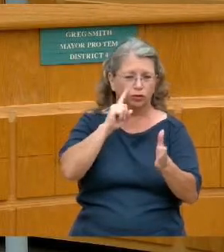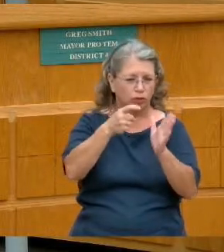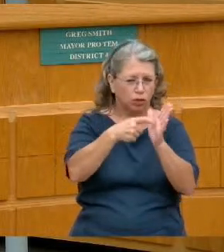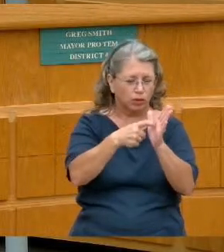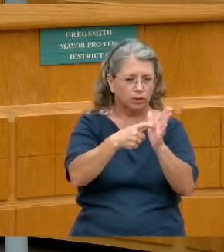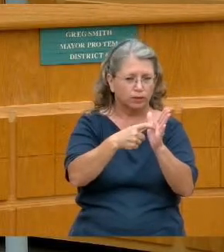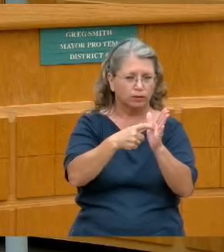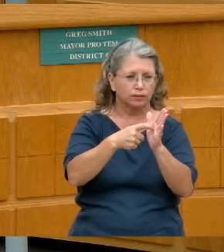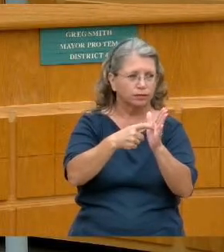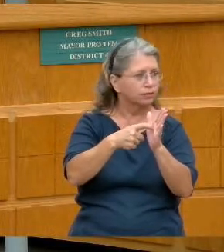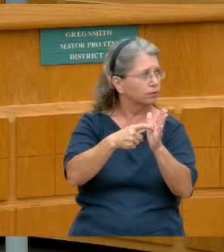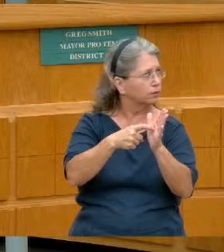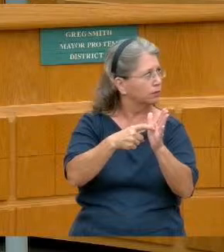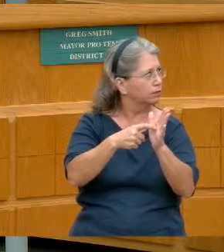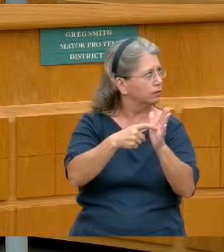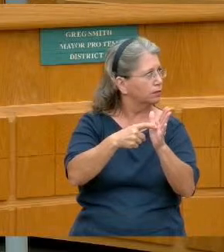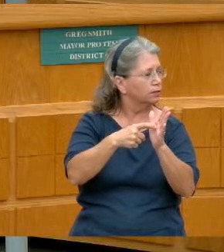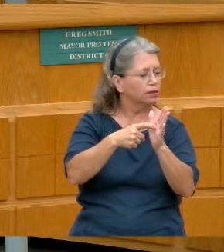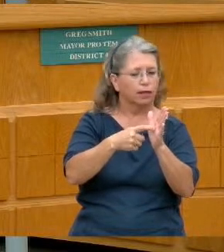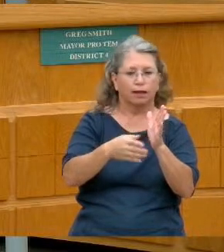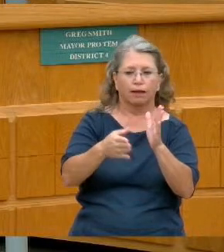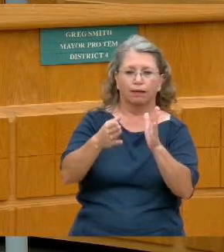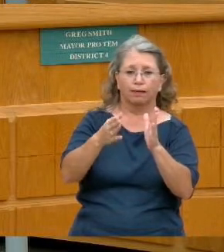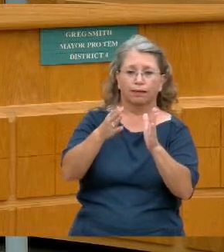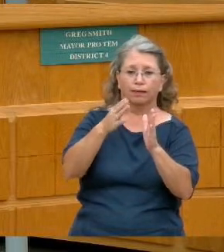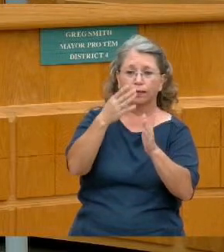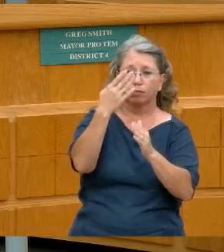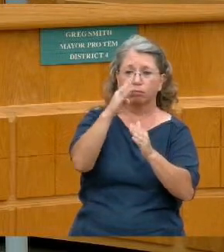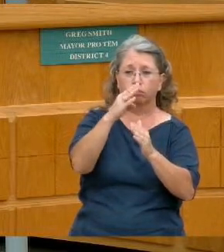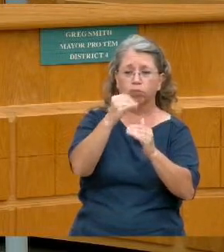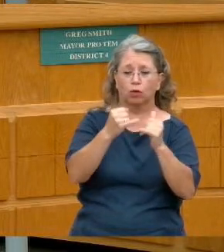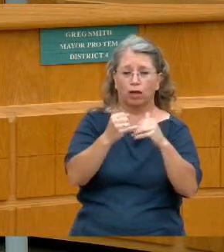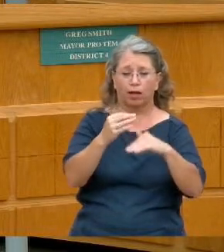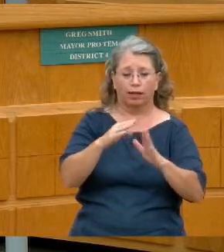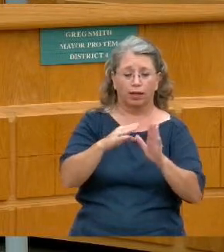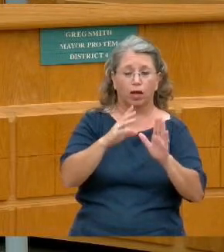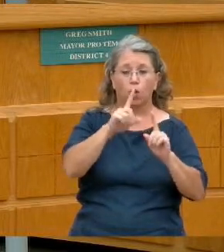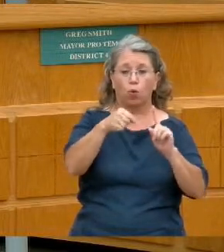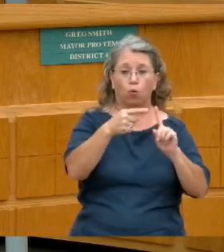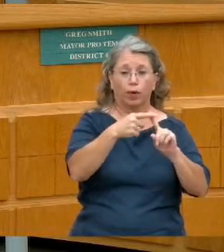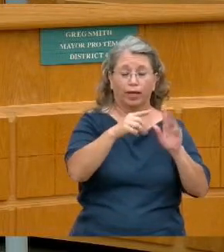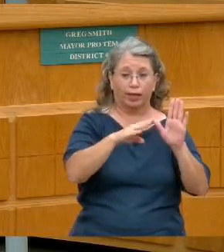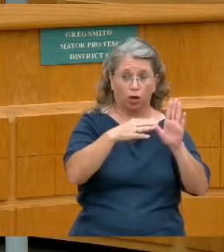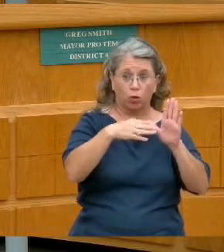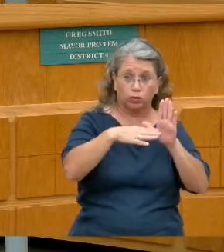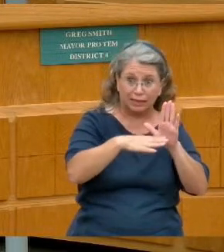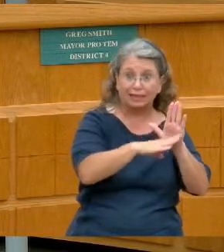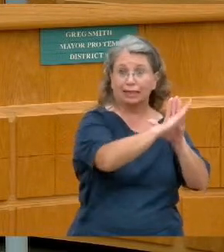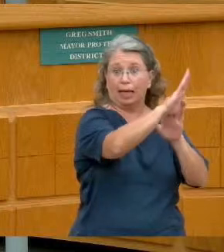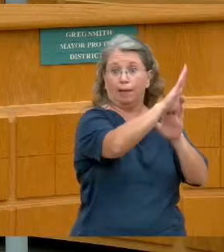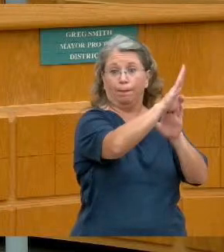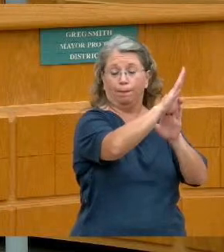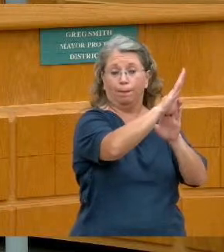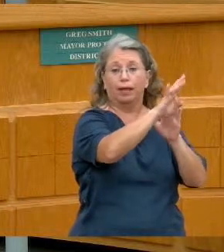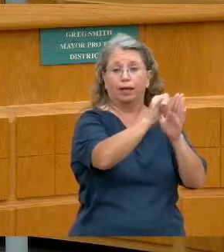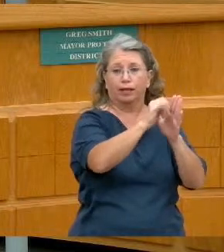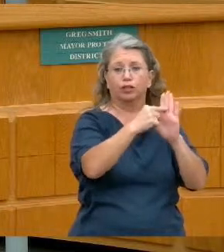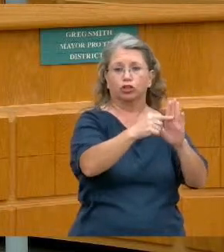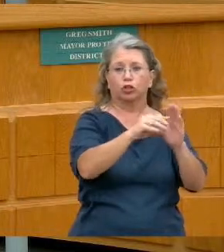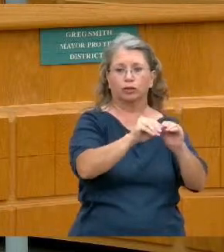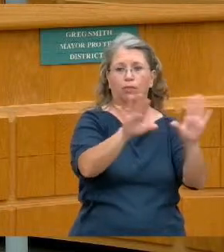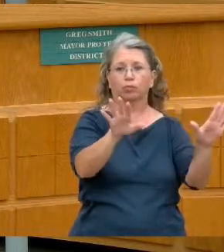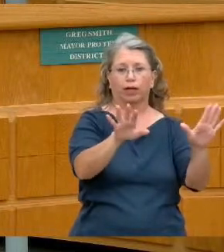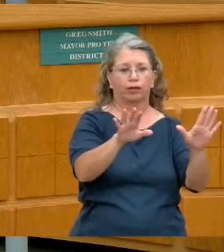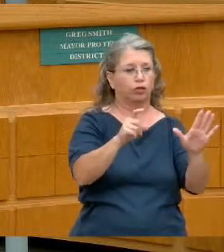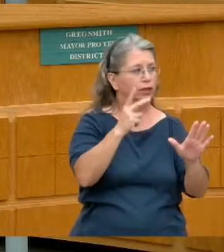blue line is how steep it is. The steepness, when it goes way up, that's when we have an outbreak. You can see here, it went way